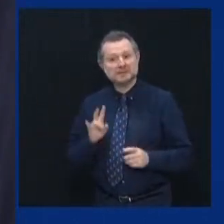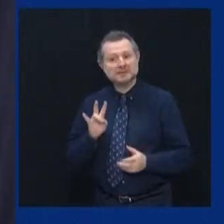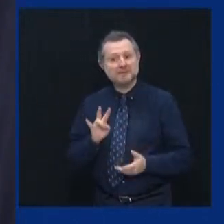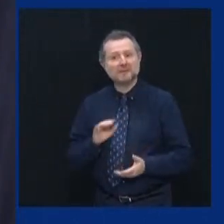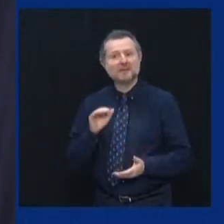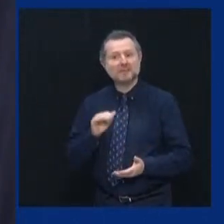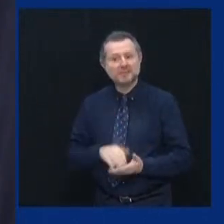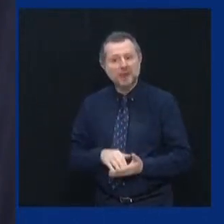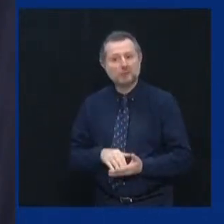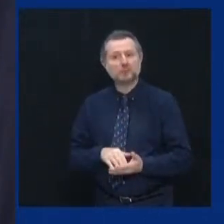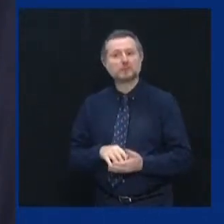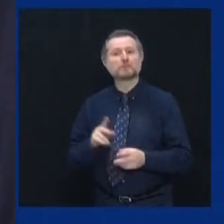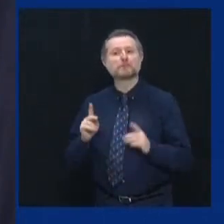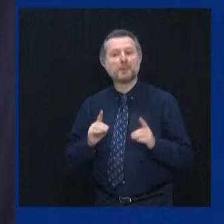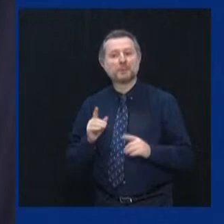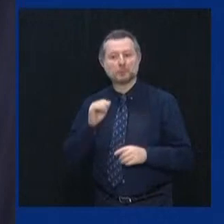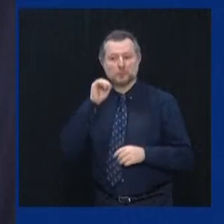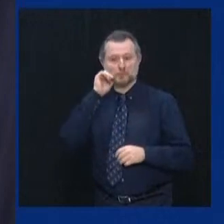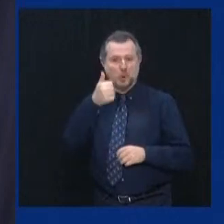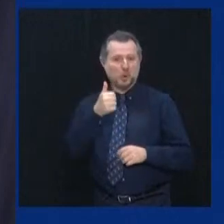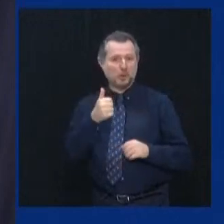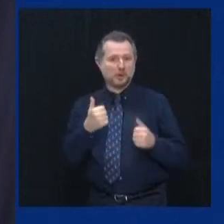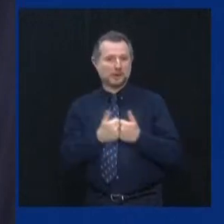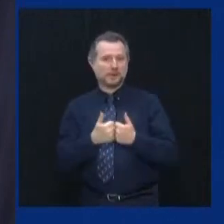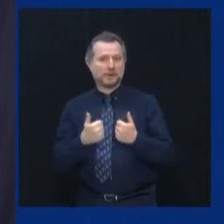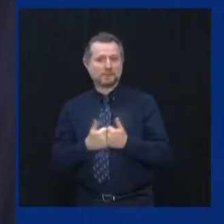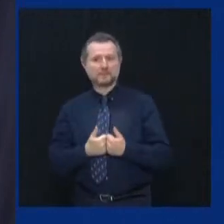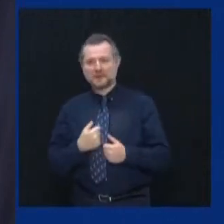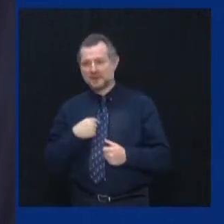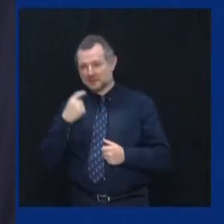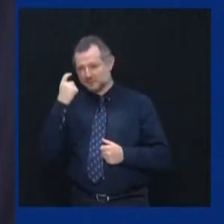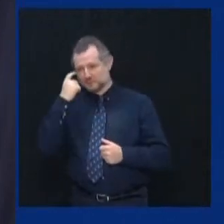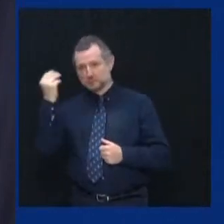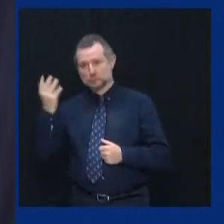7,000 people going into the Bills game. I just got the numbers.